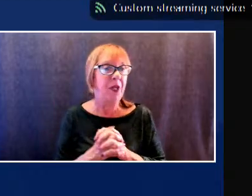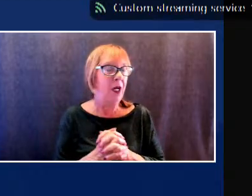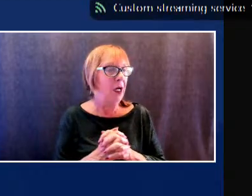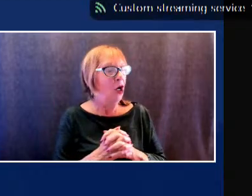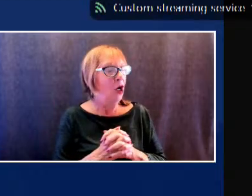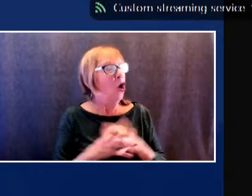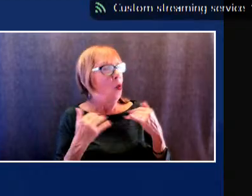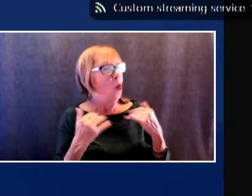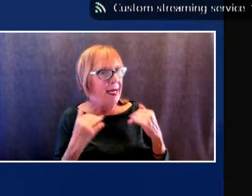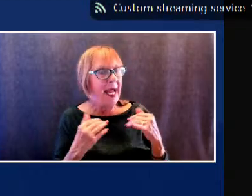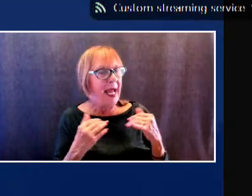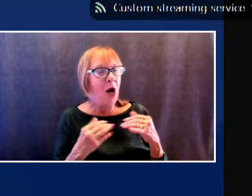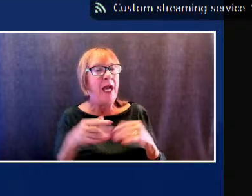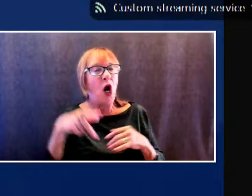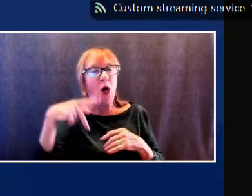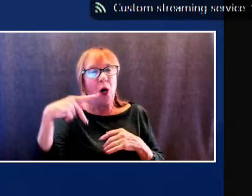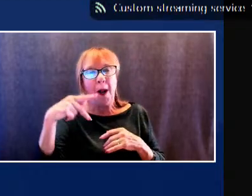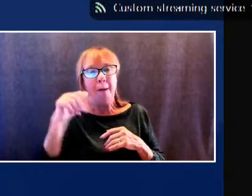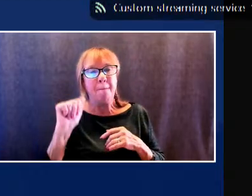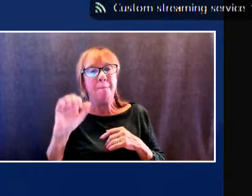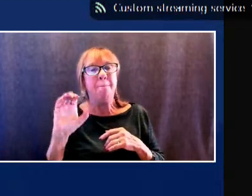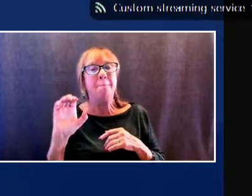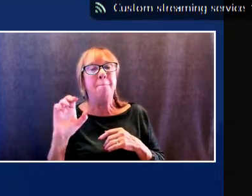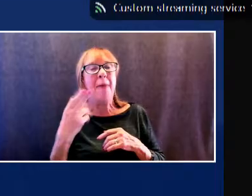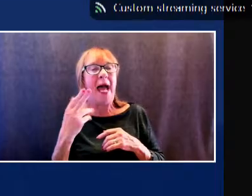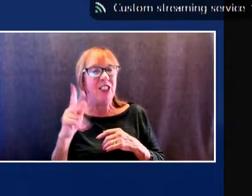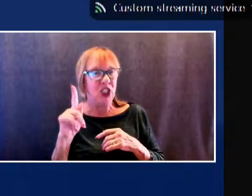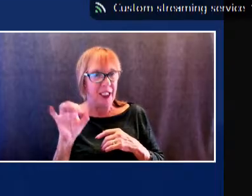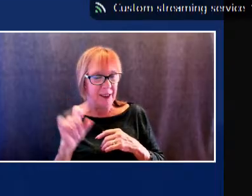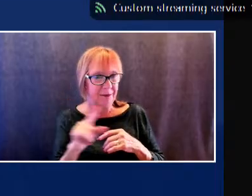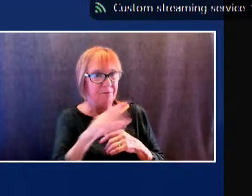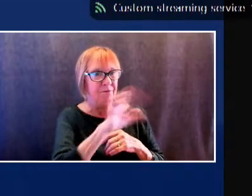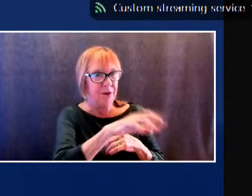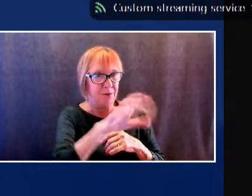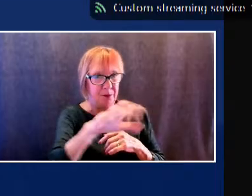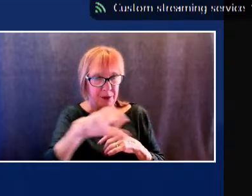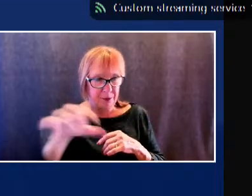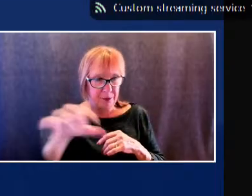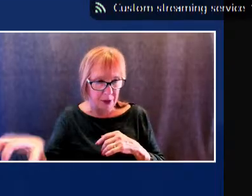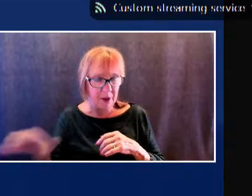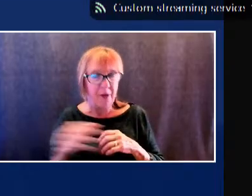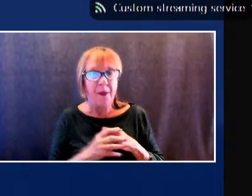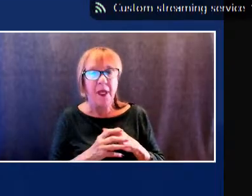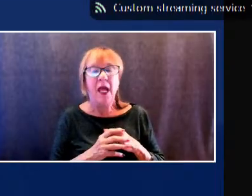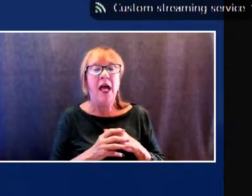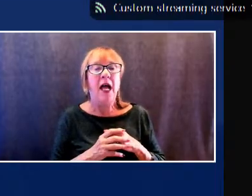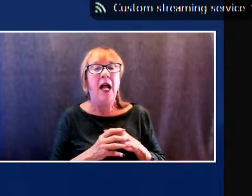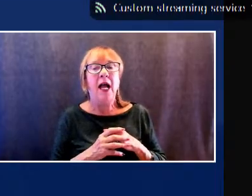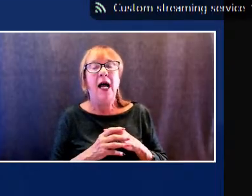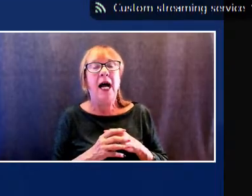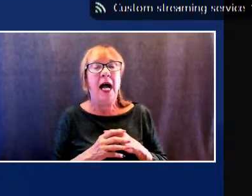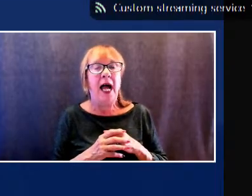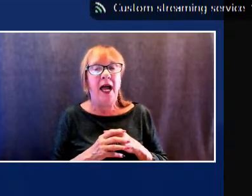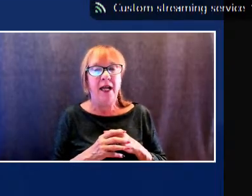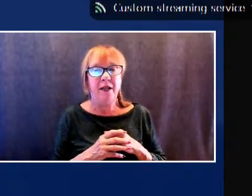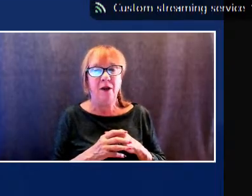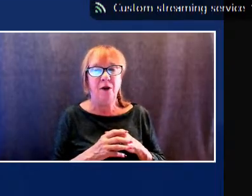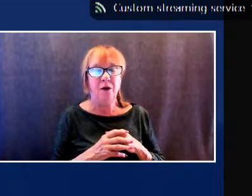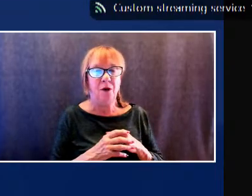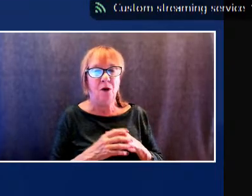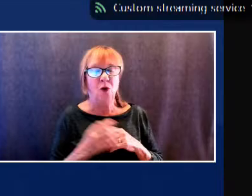work within the road right-of-way, and destroyed driveway aprons and sidewalks are removed and backfilled with